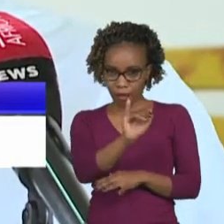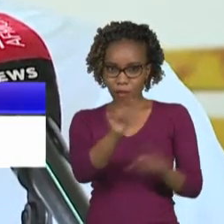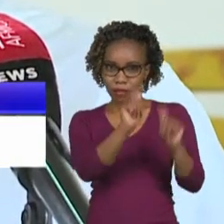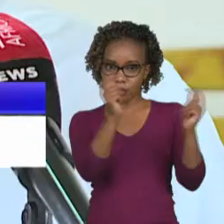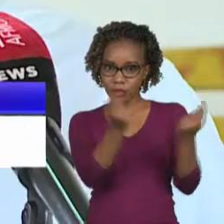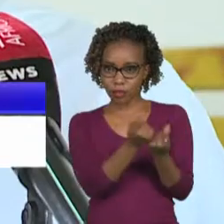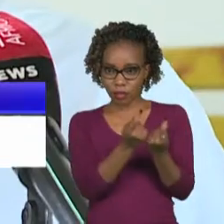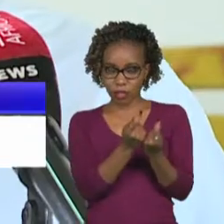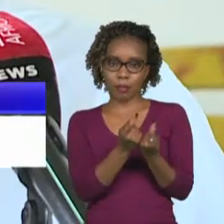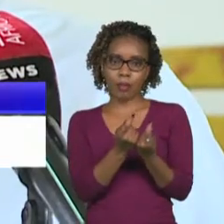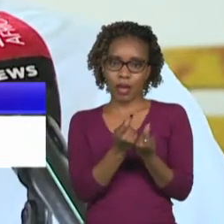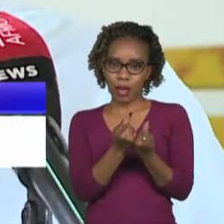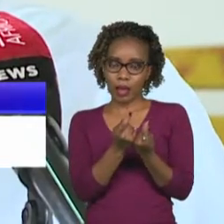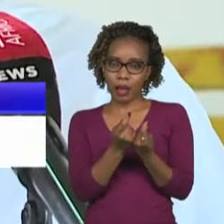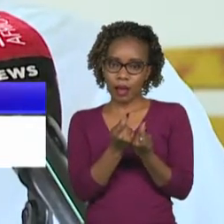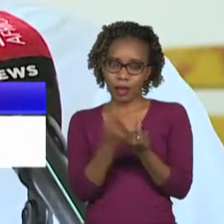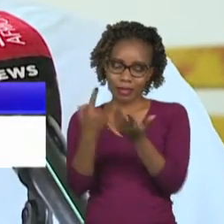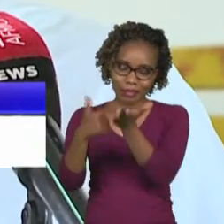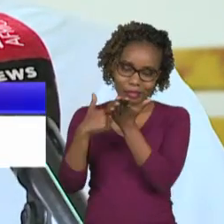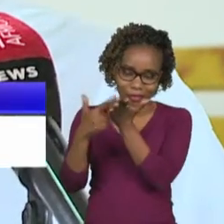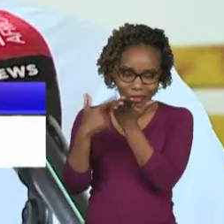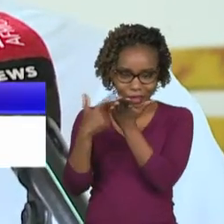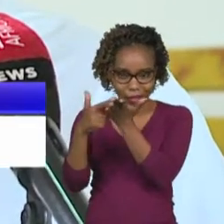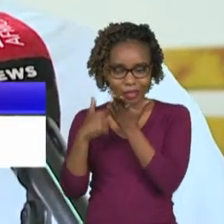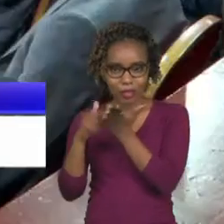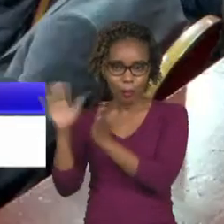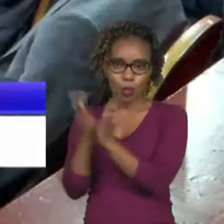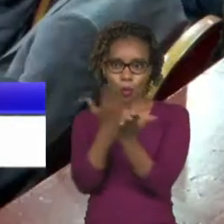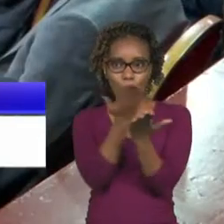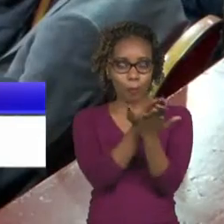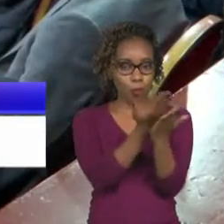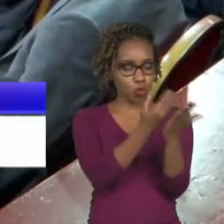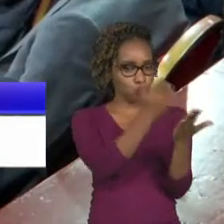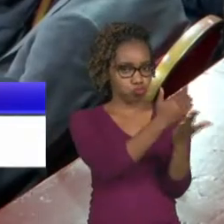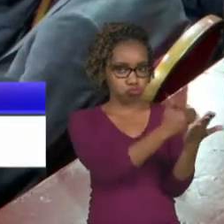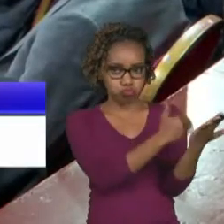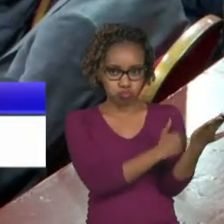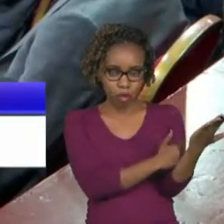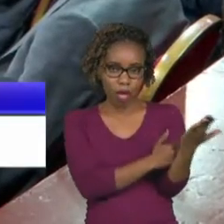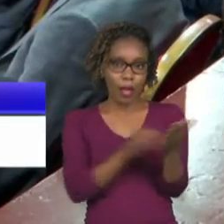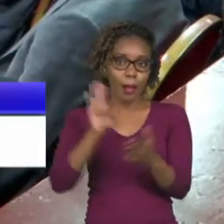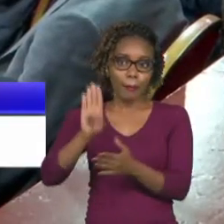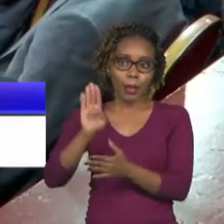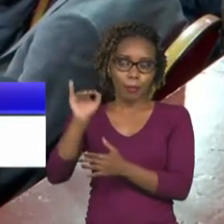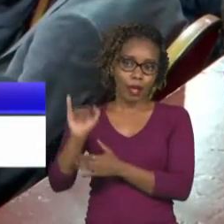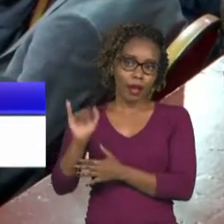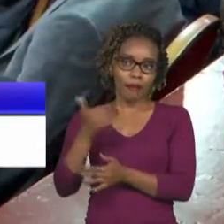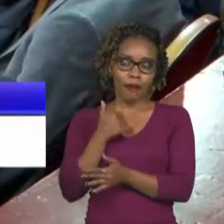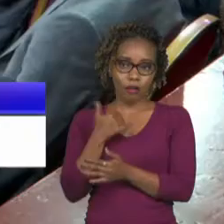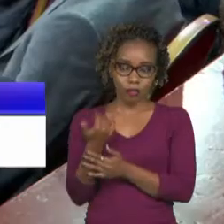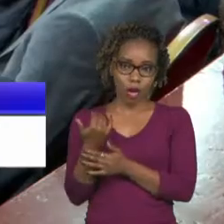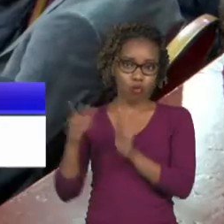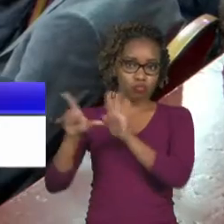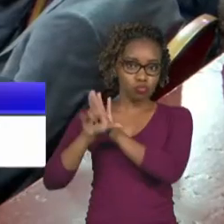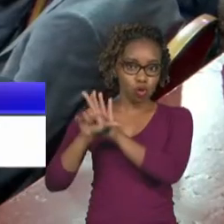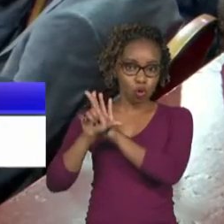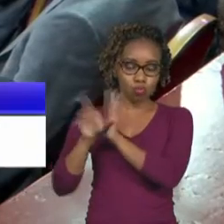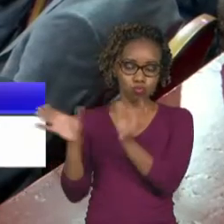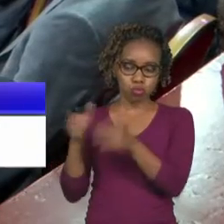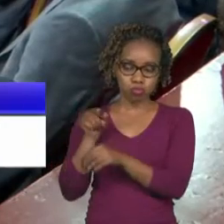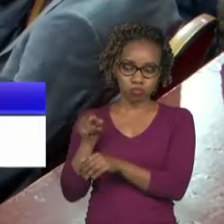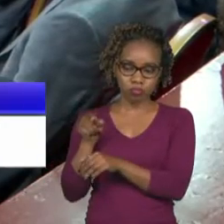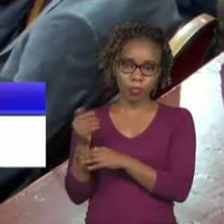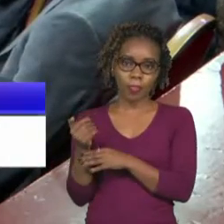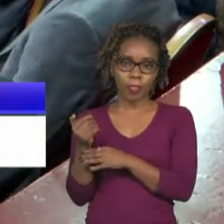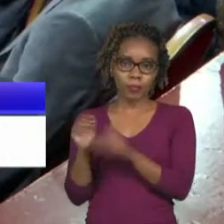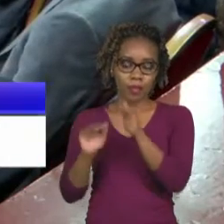to go back to the drawing board and relook at the proposals. The Hiver said BBI would lead to the legislature to being under the capture of